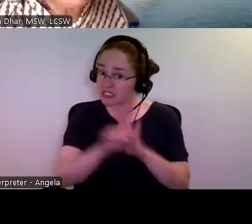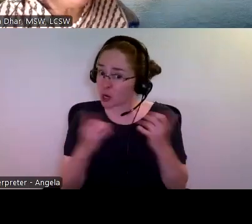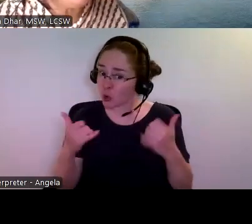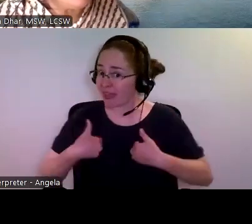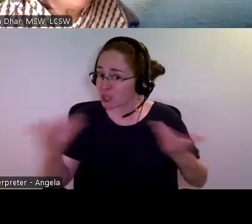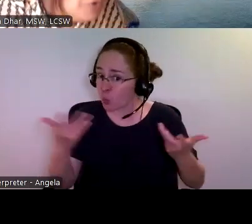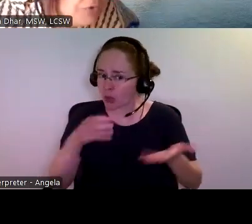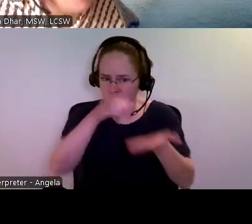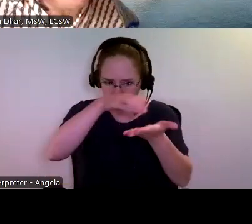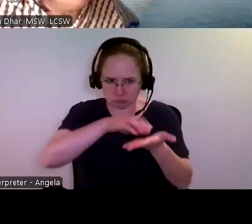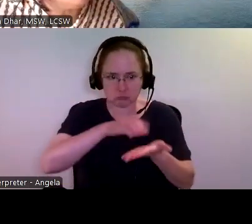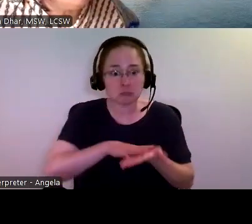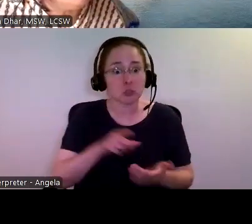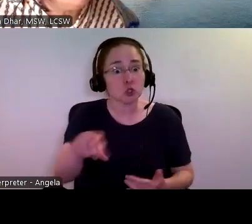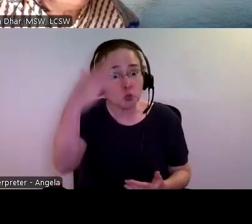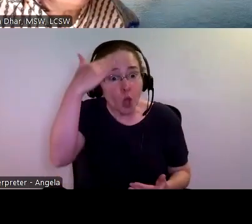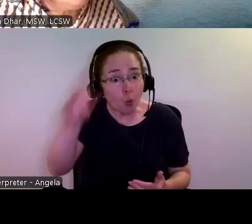have? Do you know?